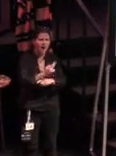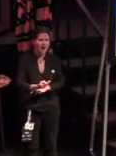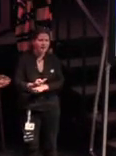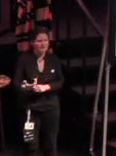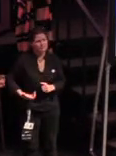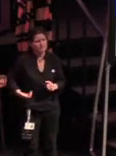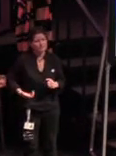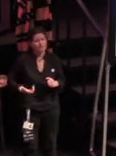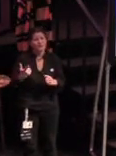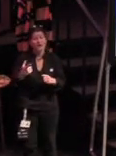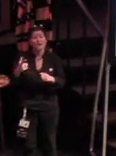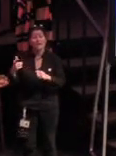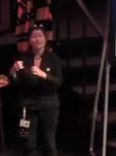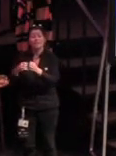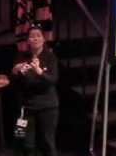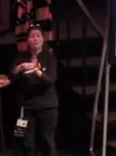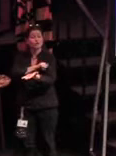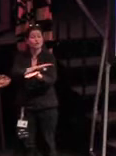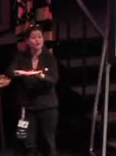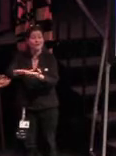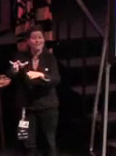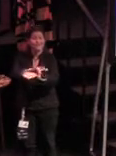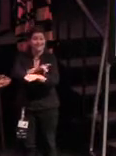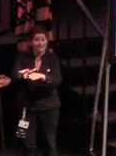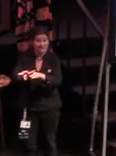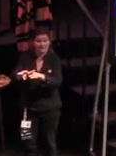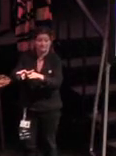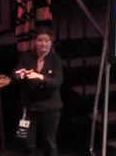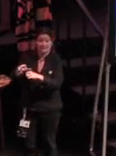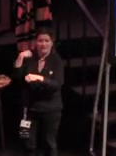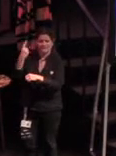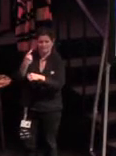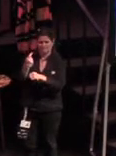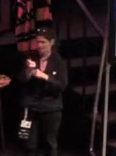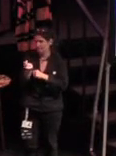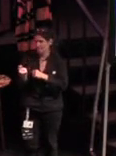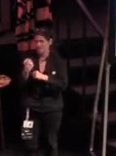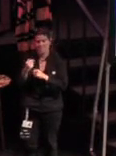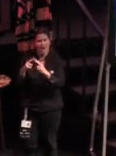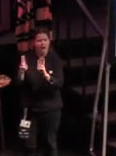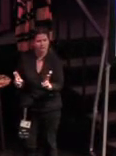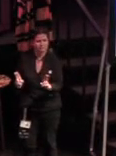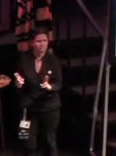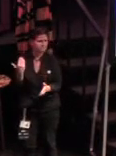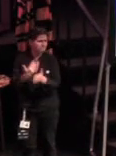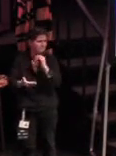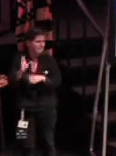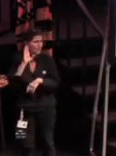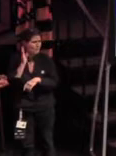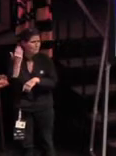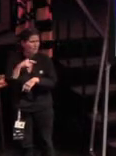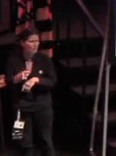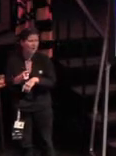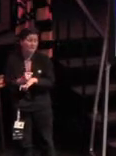the Bush Theatre in West London, which was 10 minutes from my house where I grew up. I'd never heard of theatre before. I was so